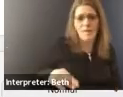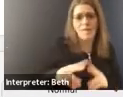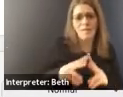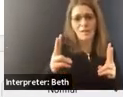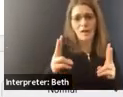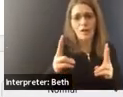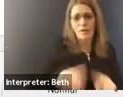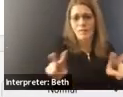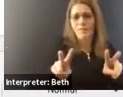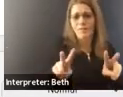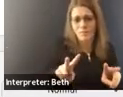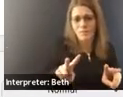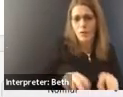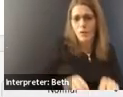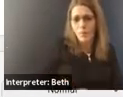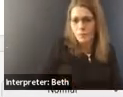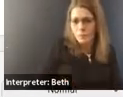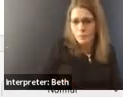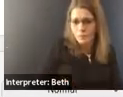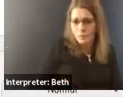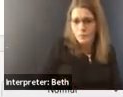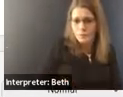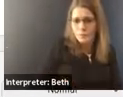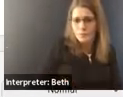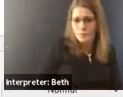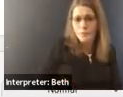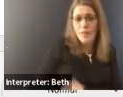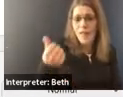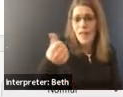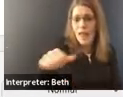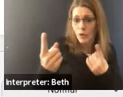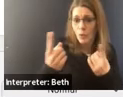right. Any questions there?